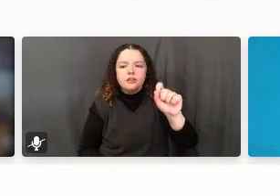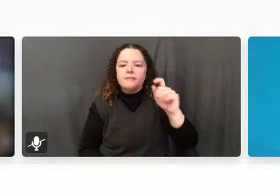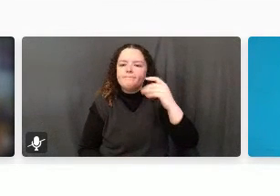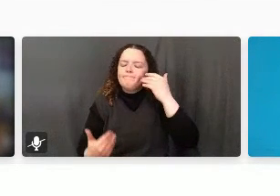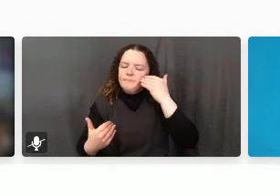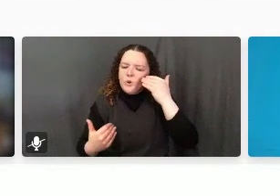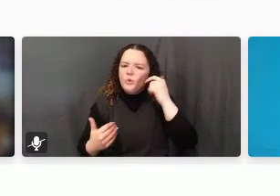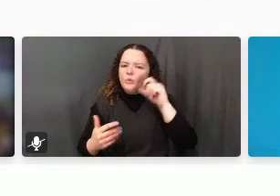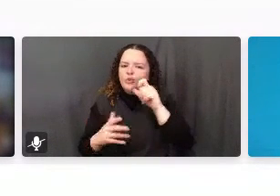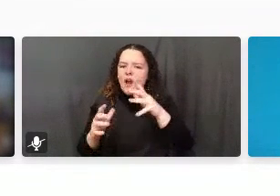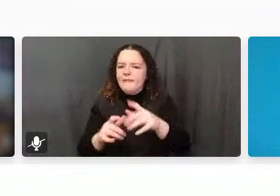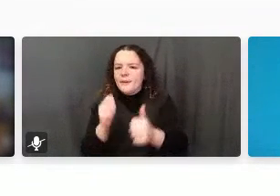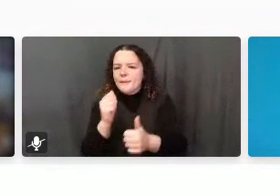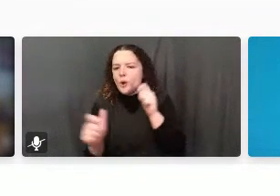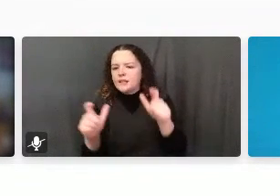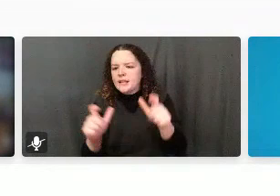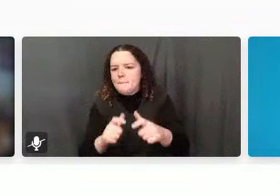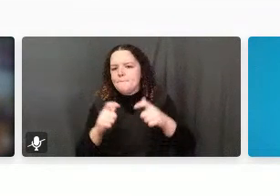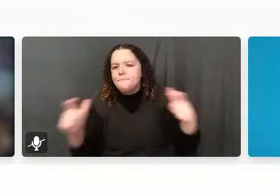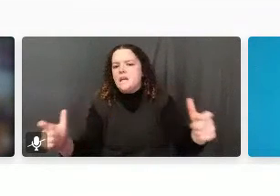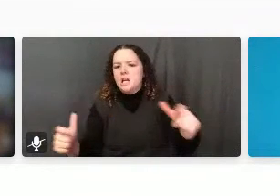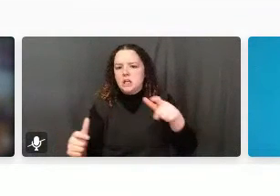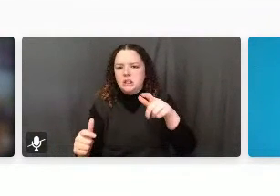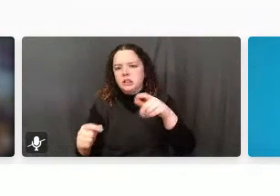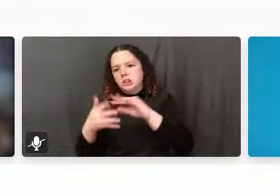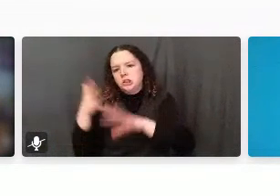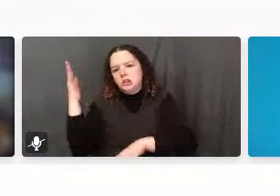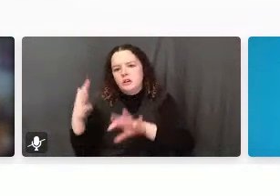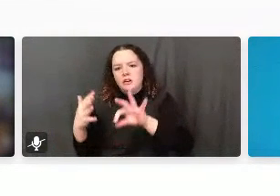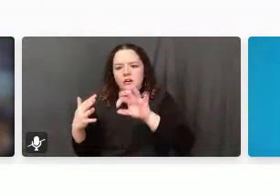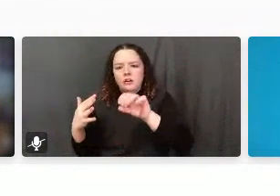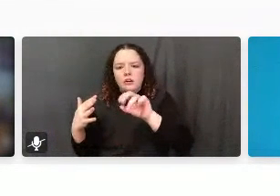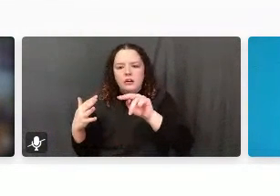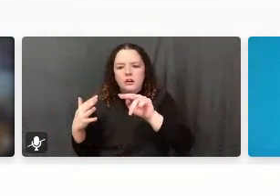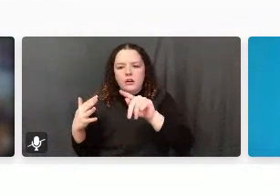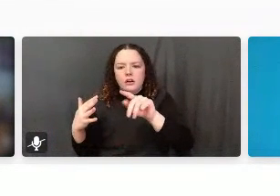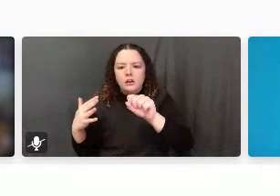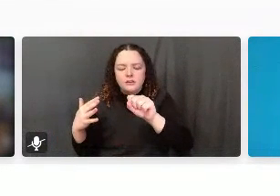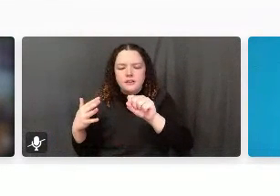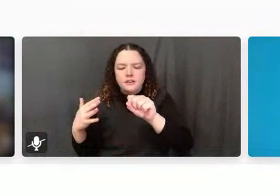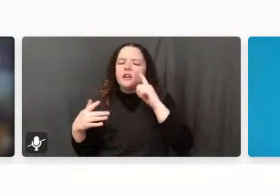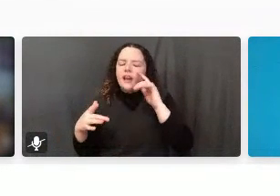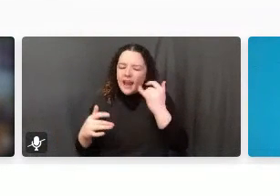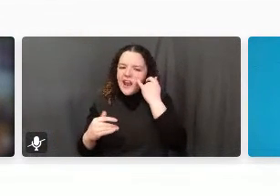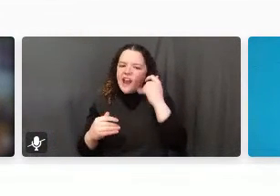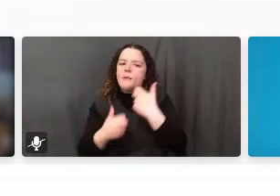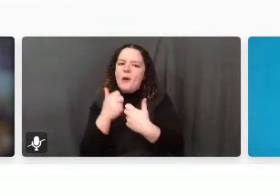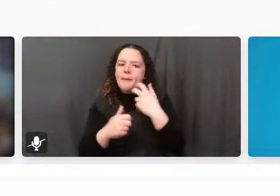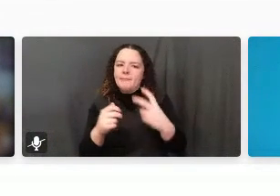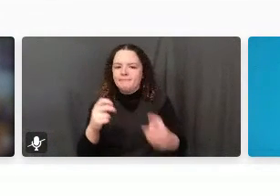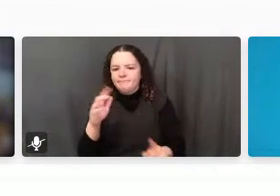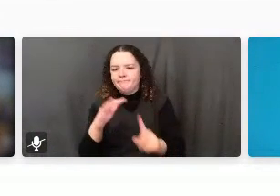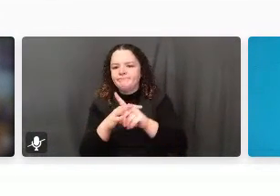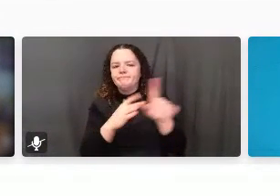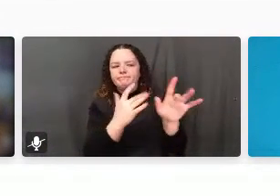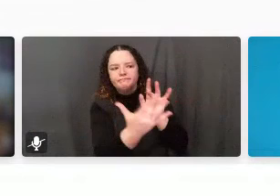fonts, but you can definitely check. If you do run into an issue, just contact our support team. They'll be able to give you a full answer of whether yes or